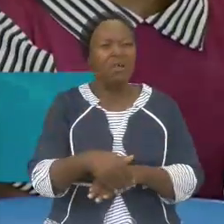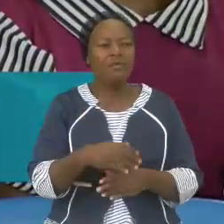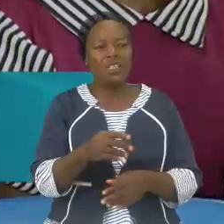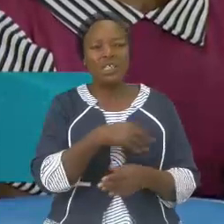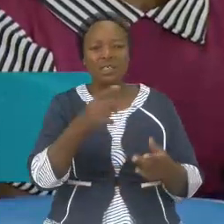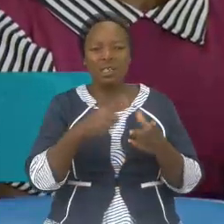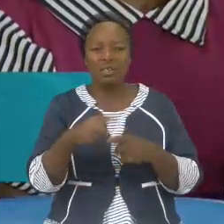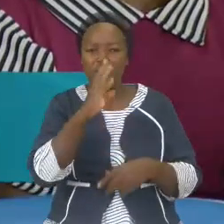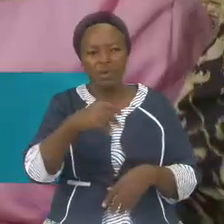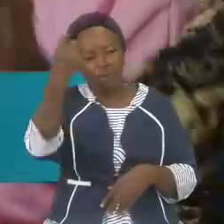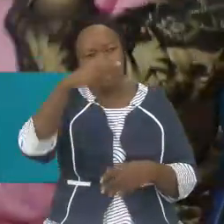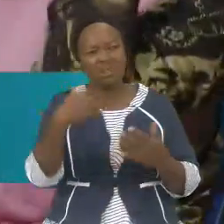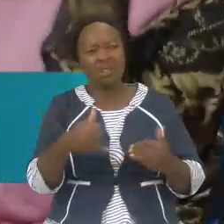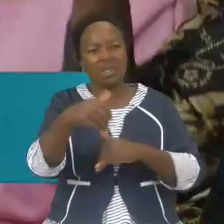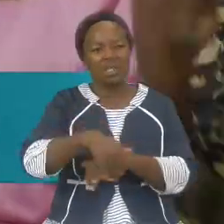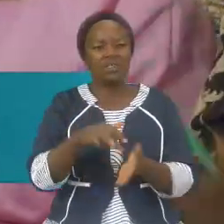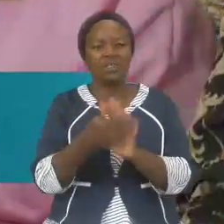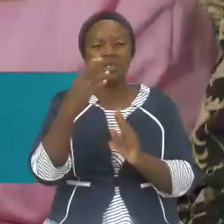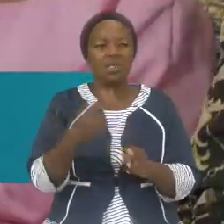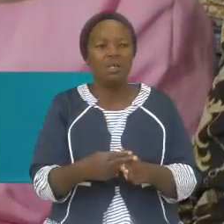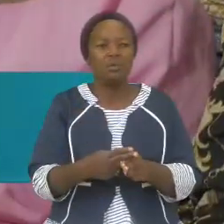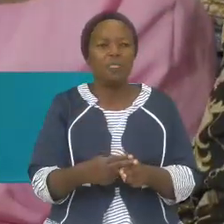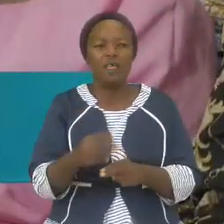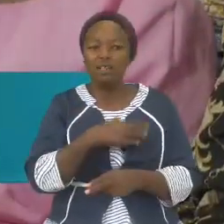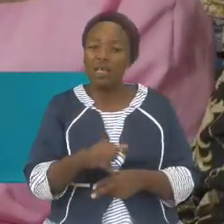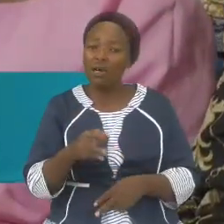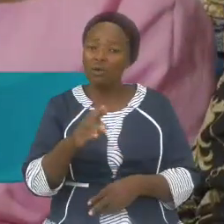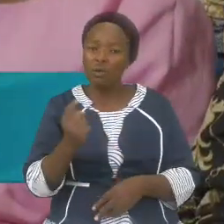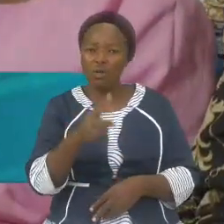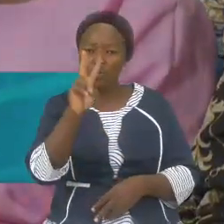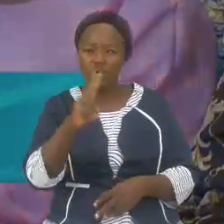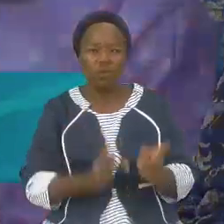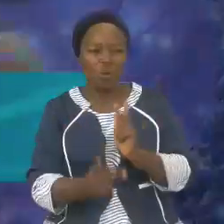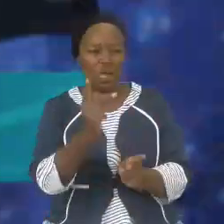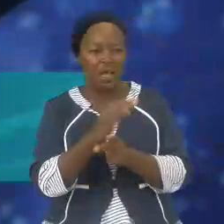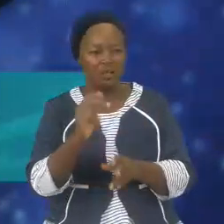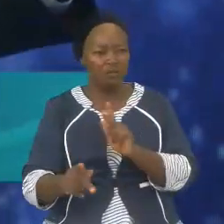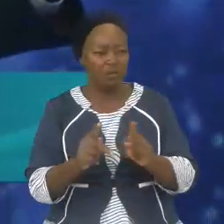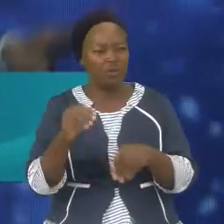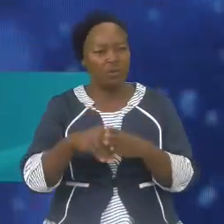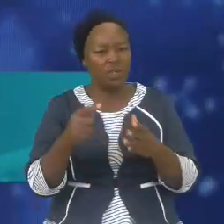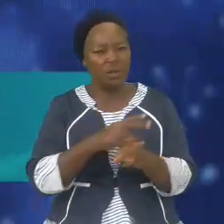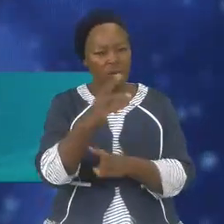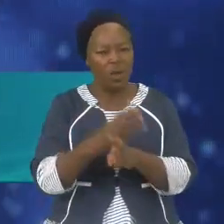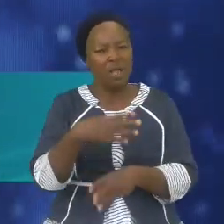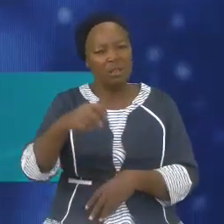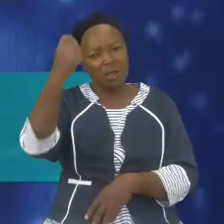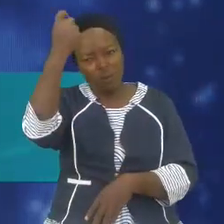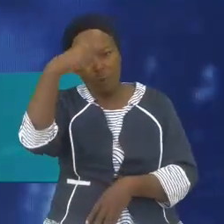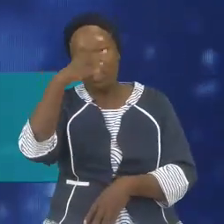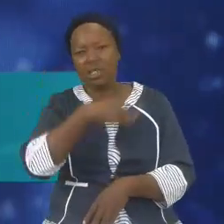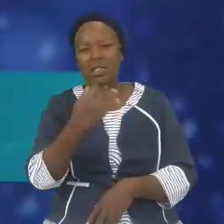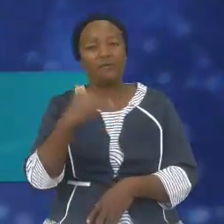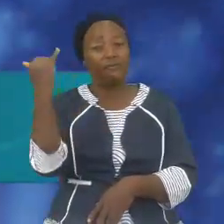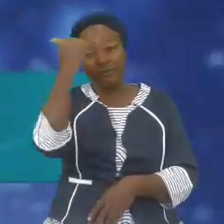said you'll be wise tonight. There are only two kinds of people in the world, the wise and the foolish.